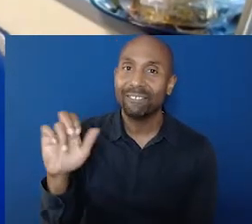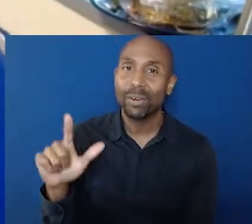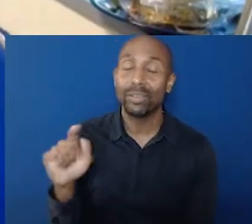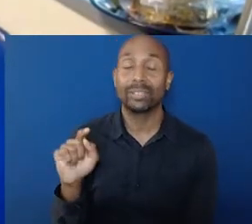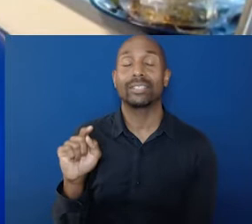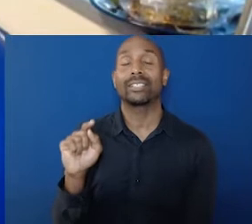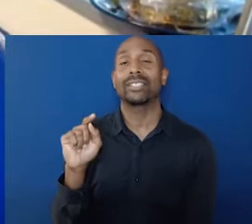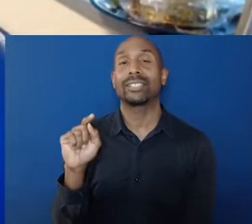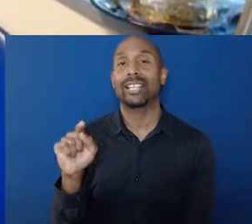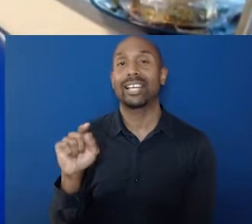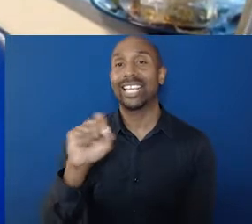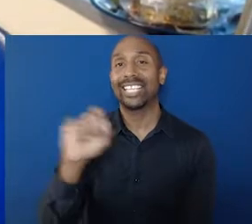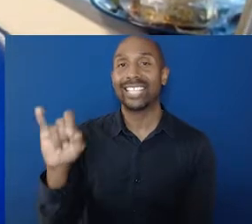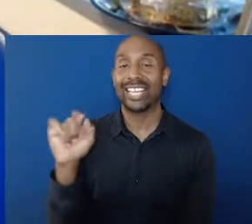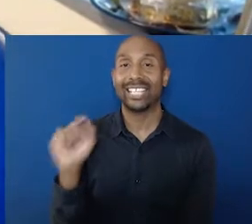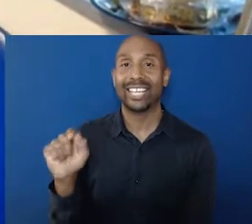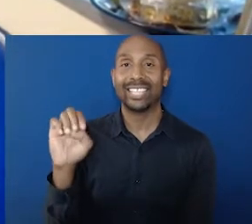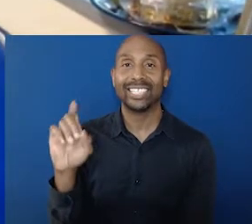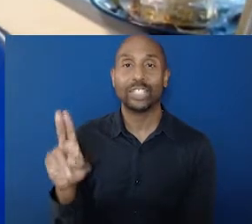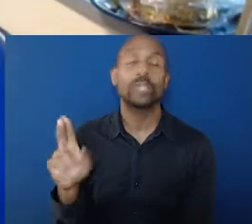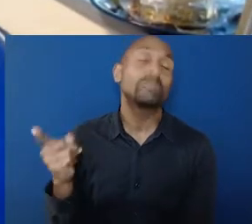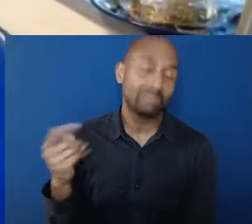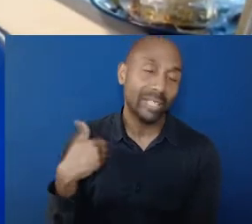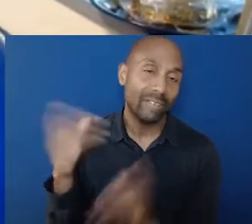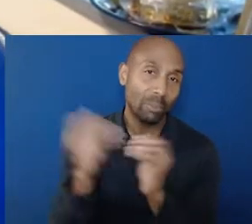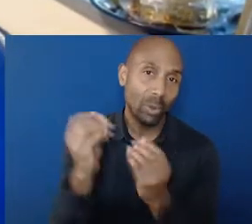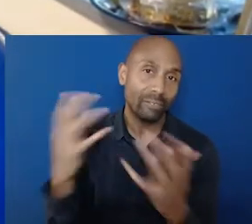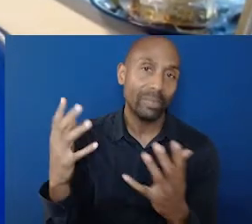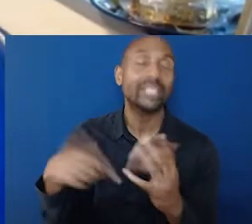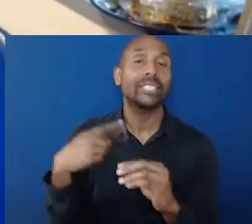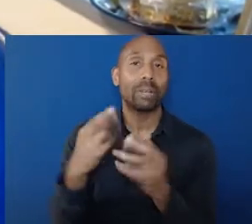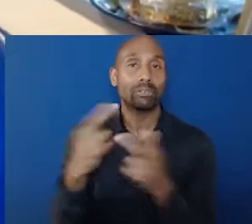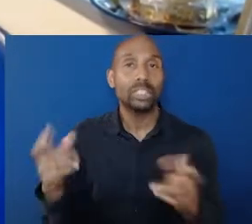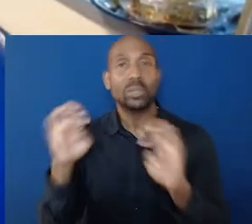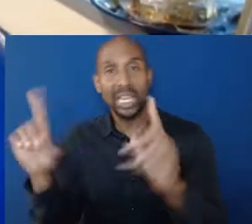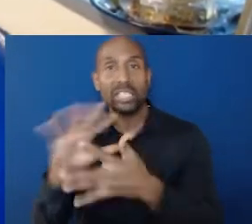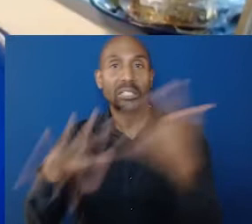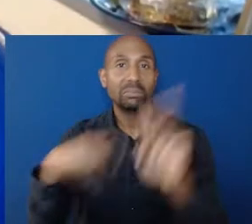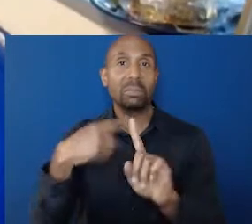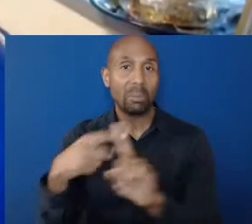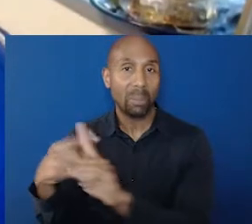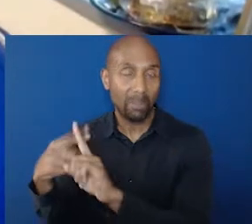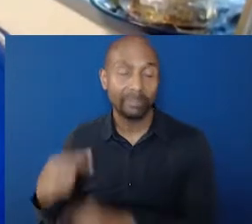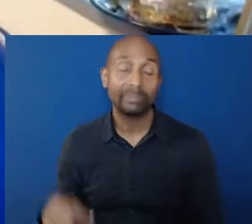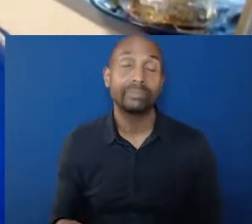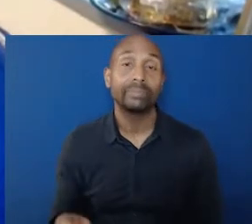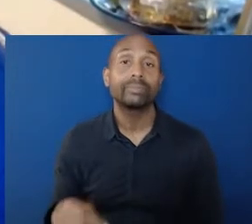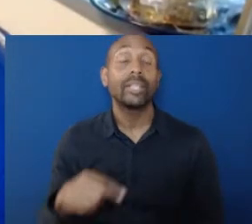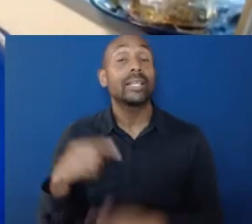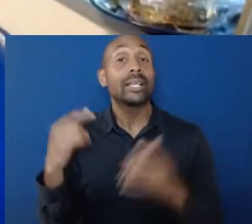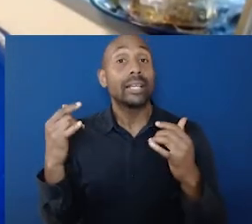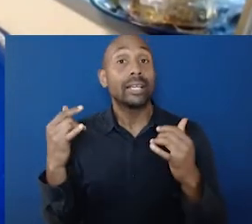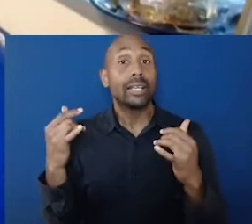festival.si.edu to learn about our programs, education resources, and more. This program is presented in partnership with the